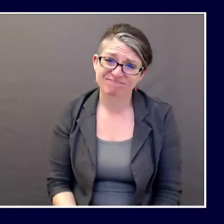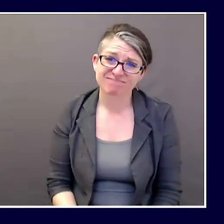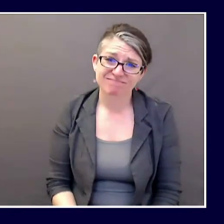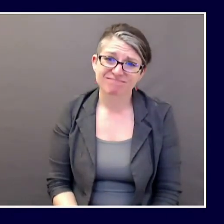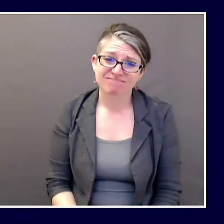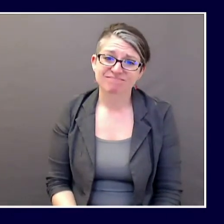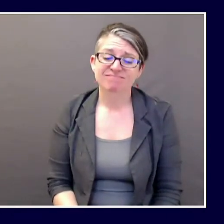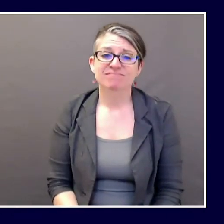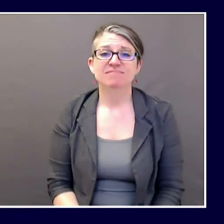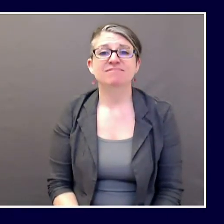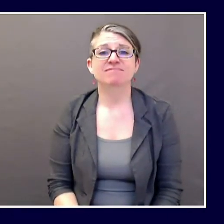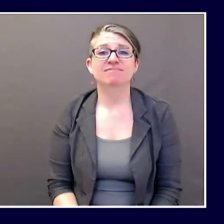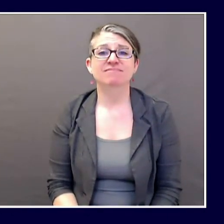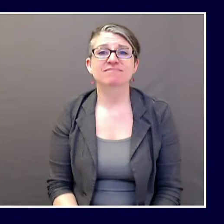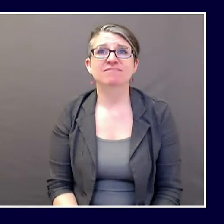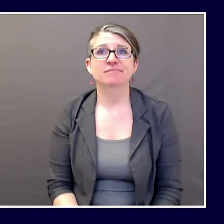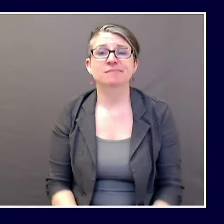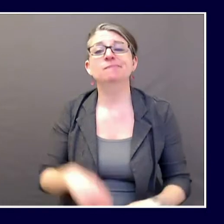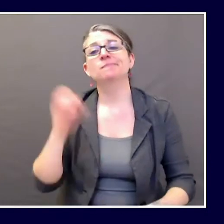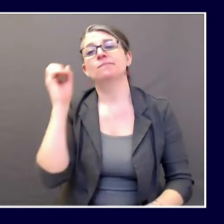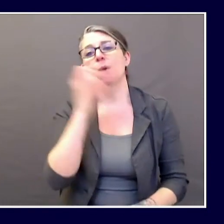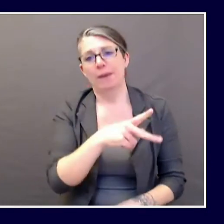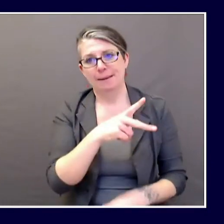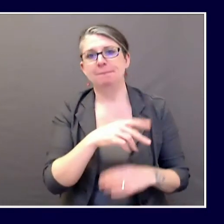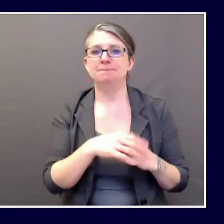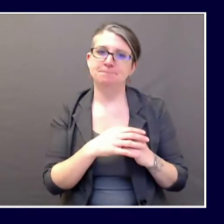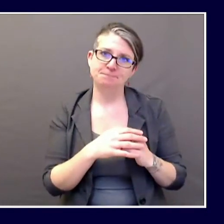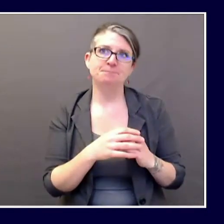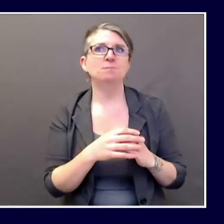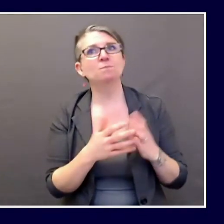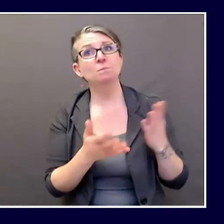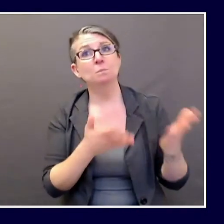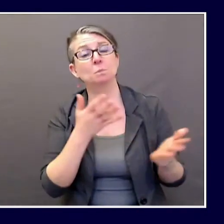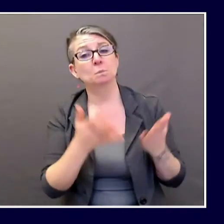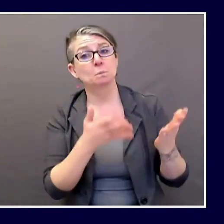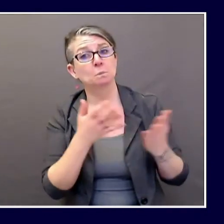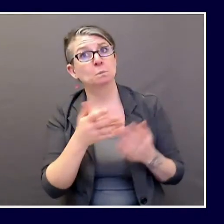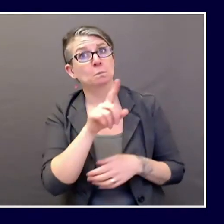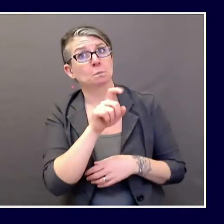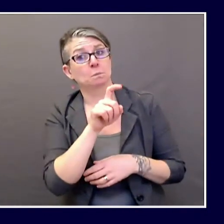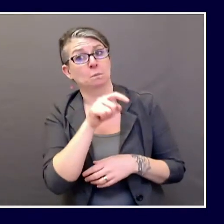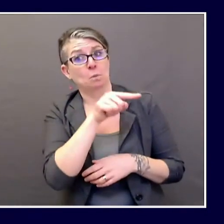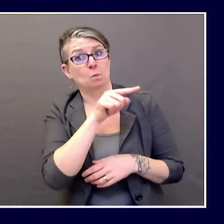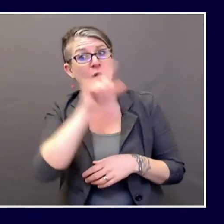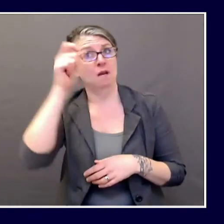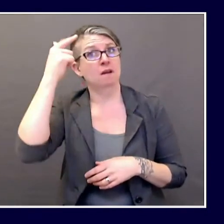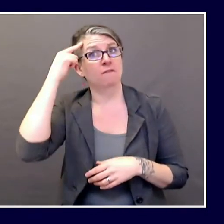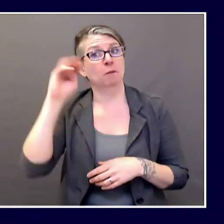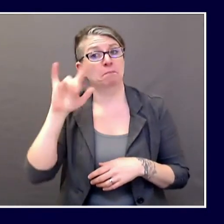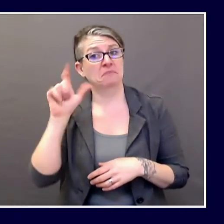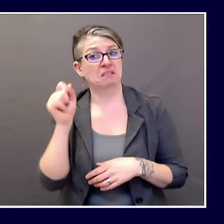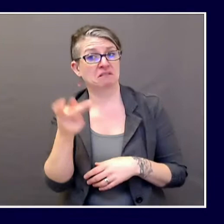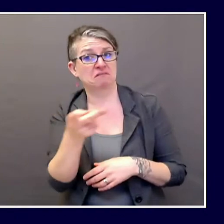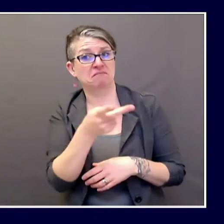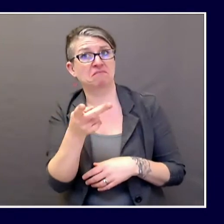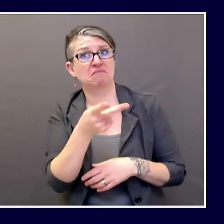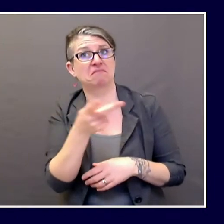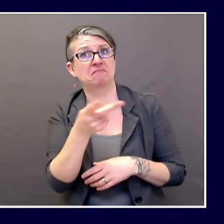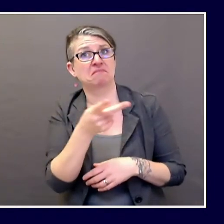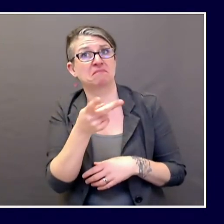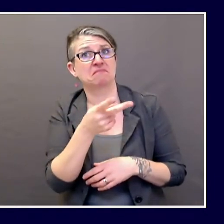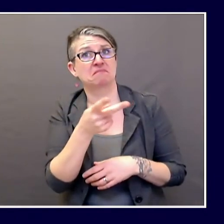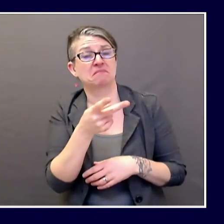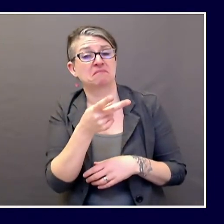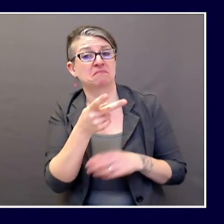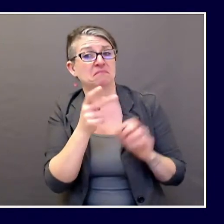perhaps related question, you and the Mills administration have been clear that being eligible for a vaccine isn't the same as having